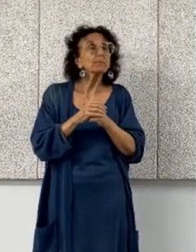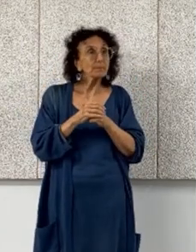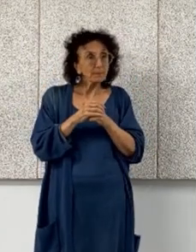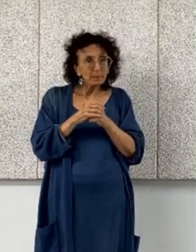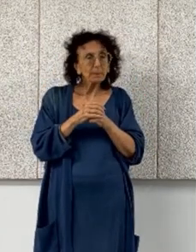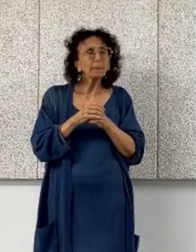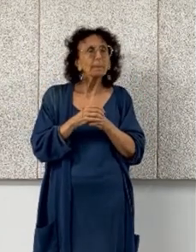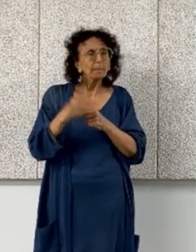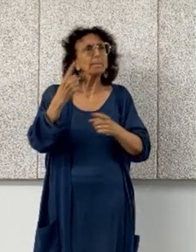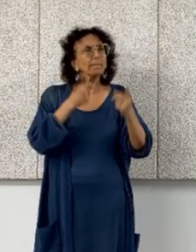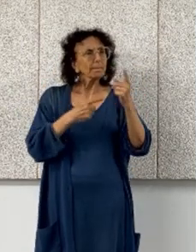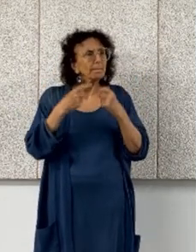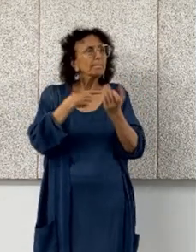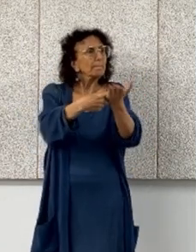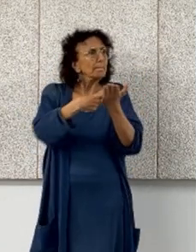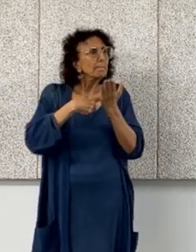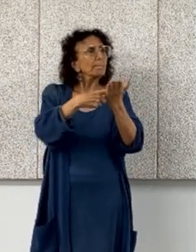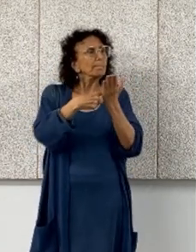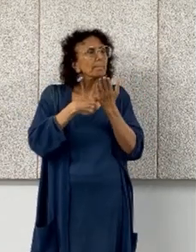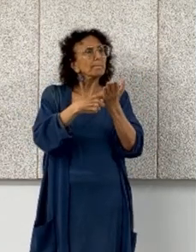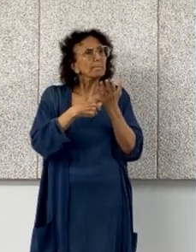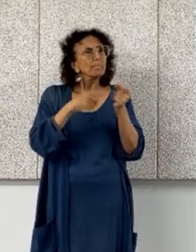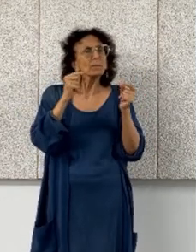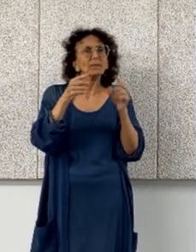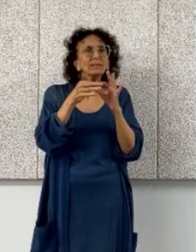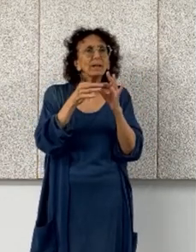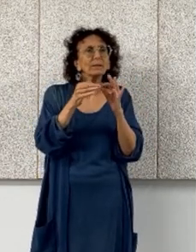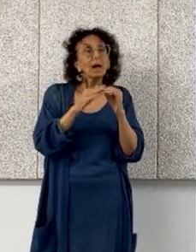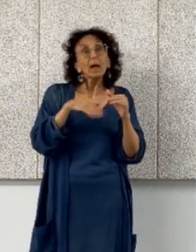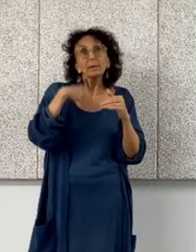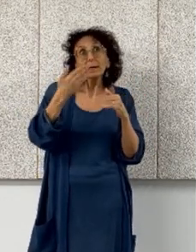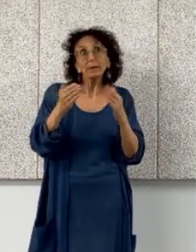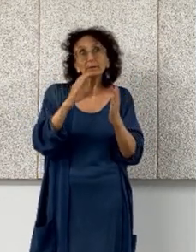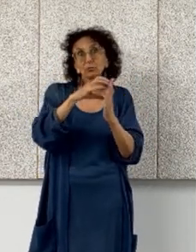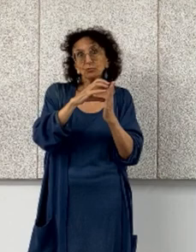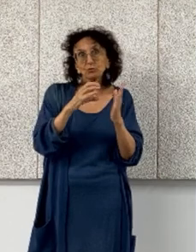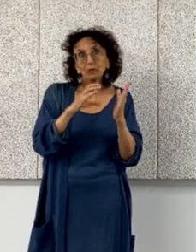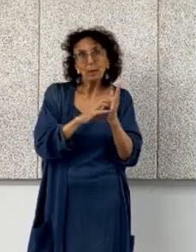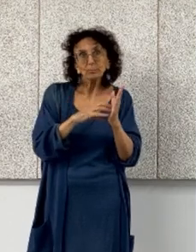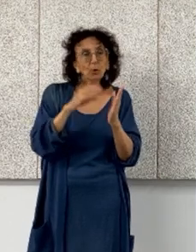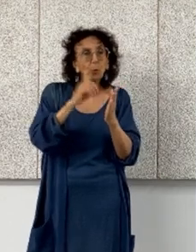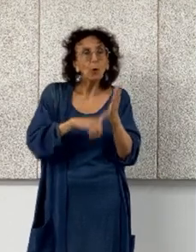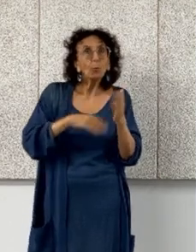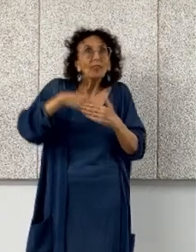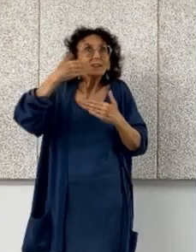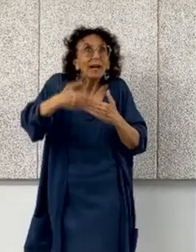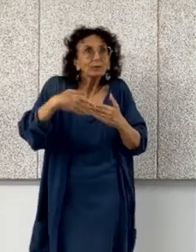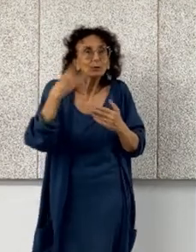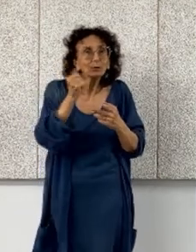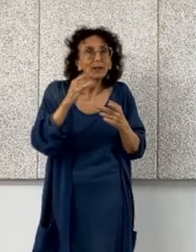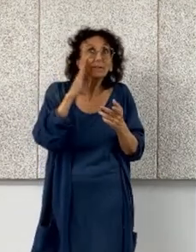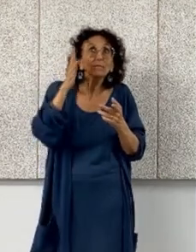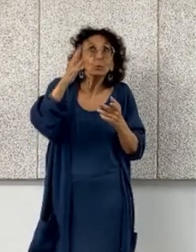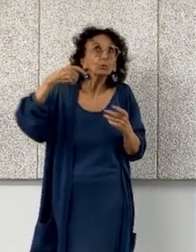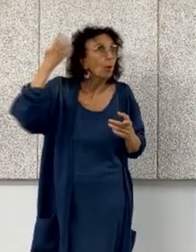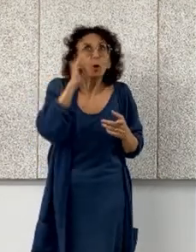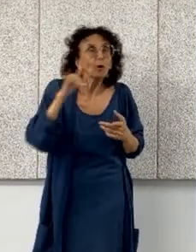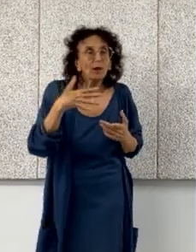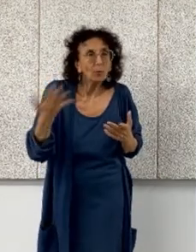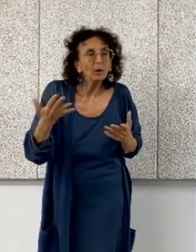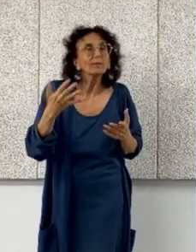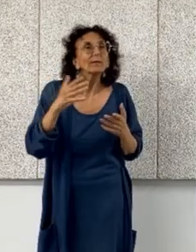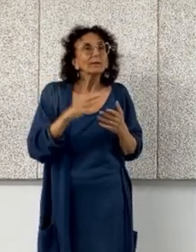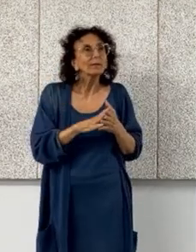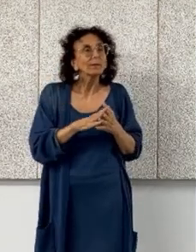there was so much there about, the next chapter and what will it look like in the future and all of that,